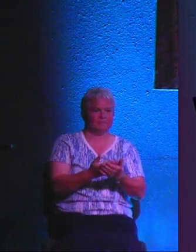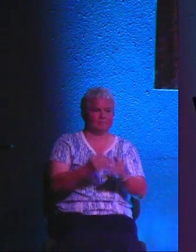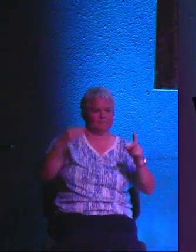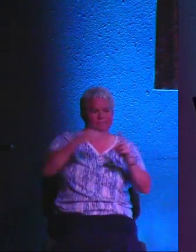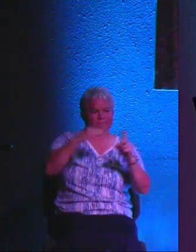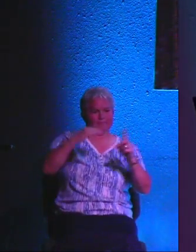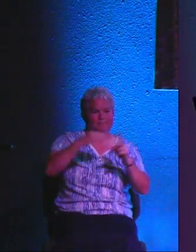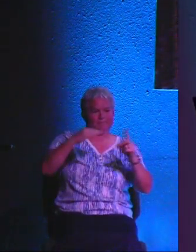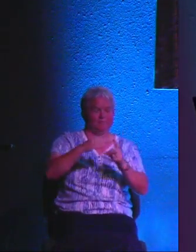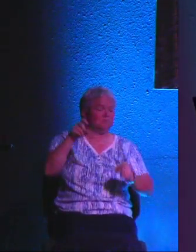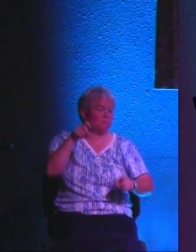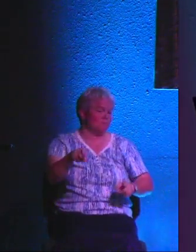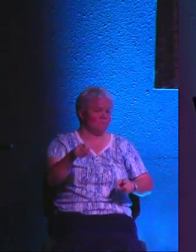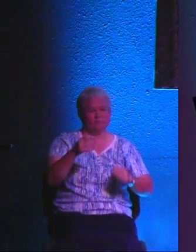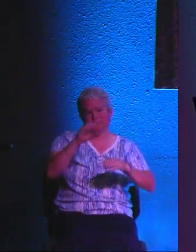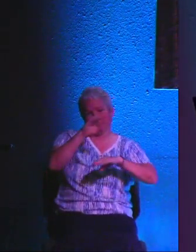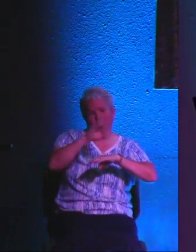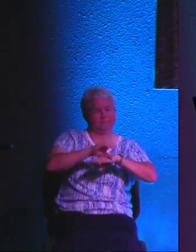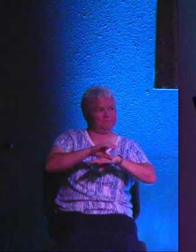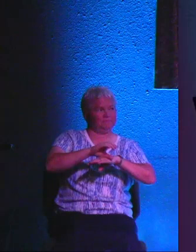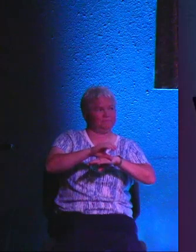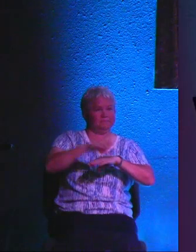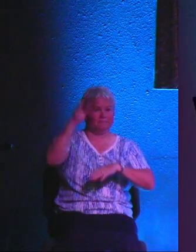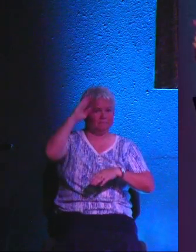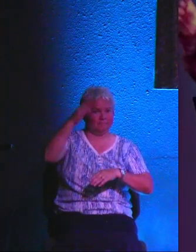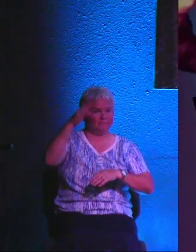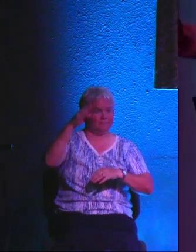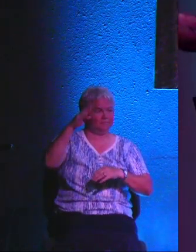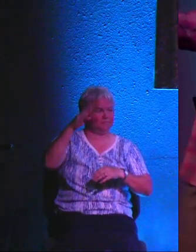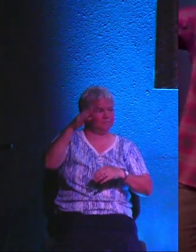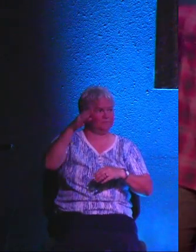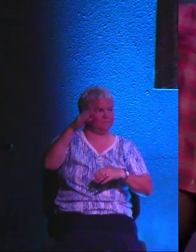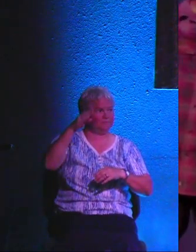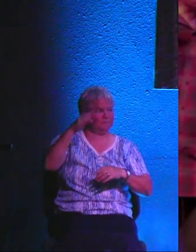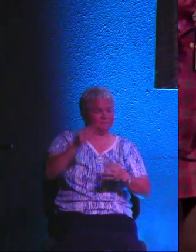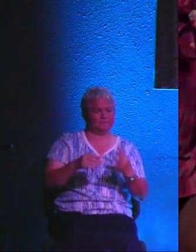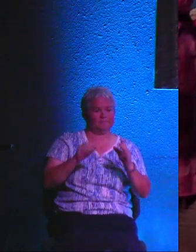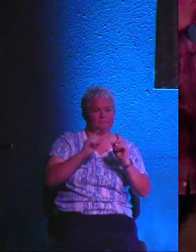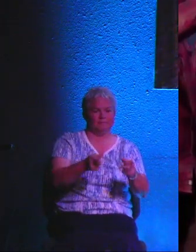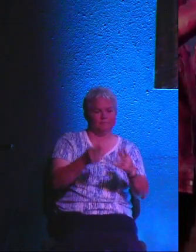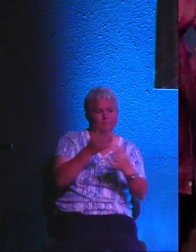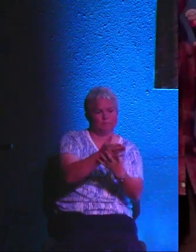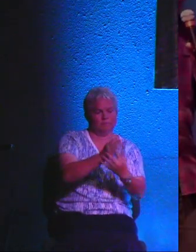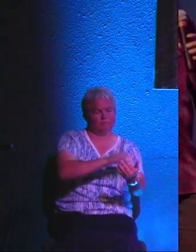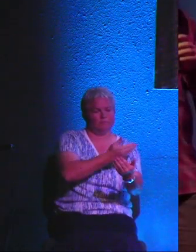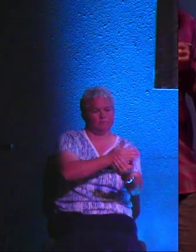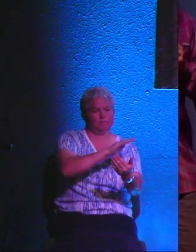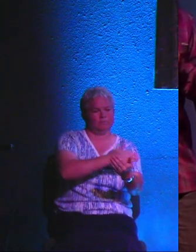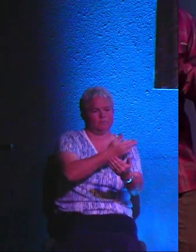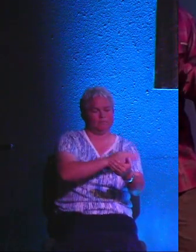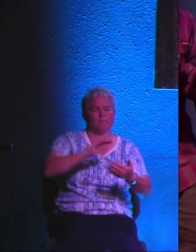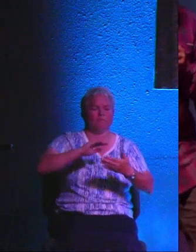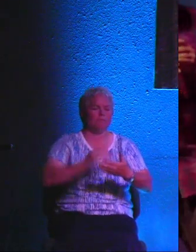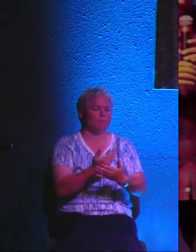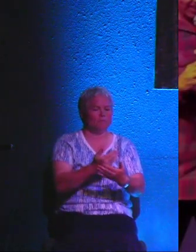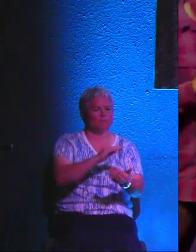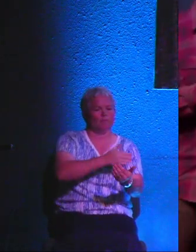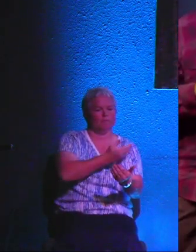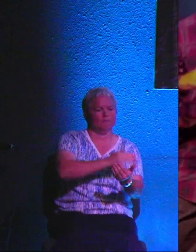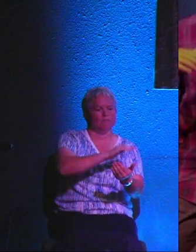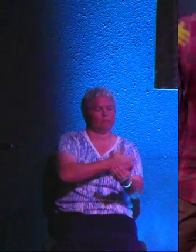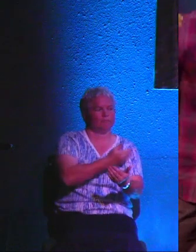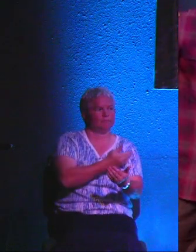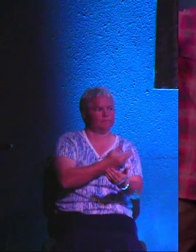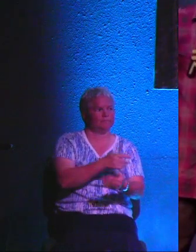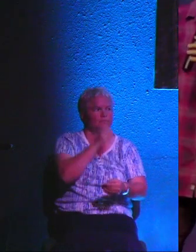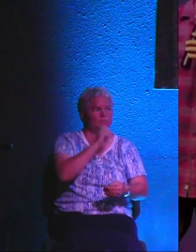in church just in case. Hey, for real, we're going through those songs, and we get to that new song, and it talks about